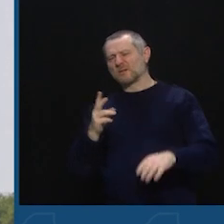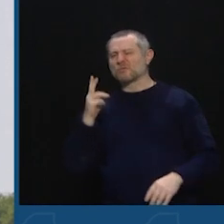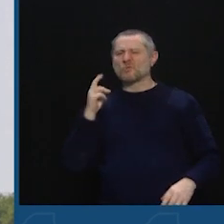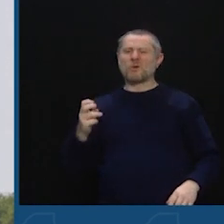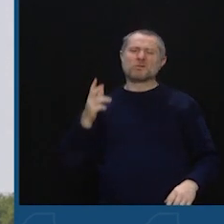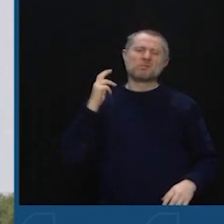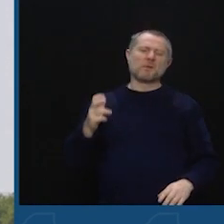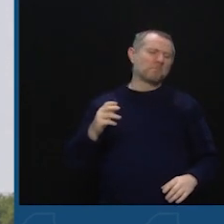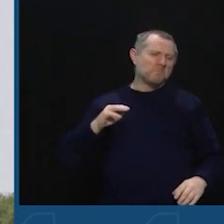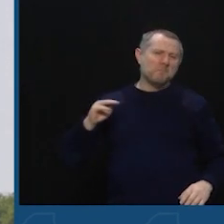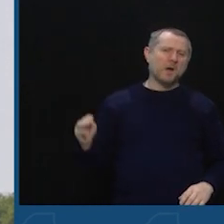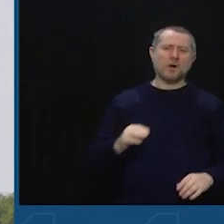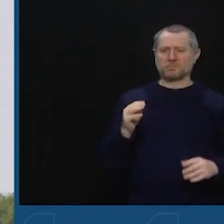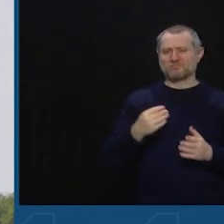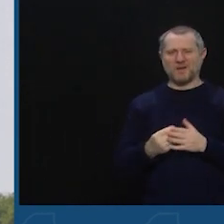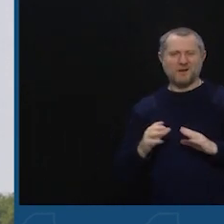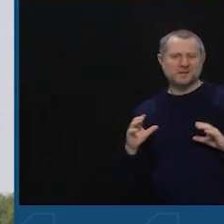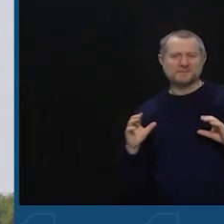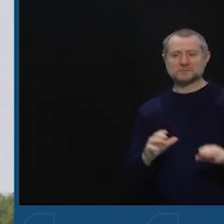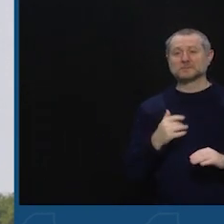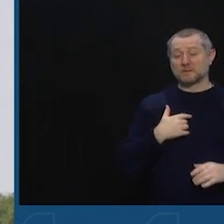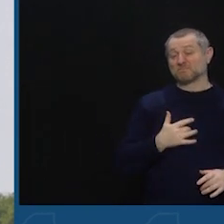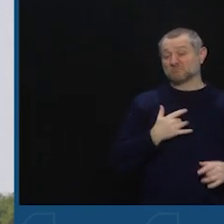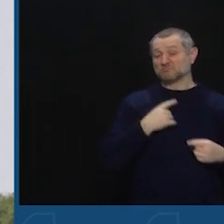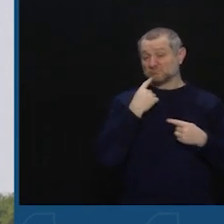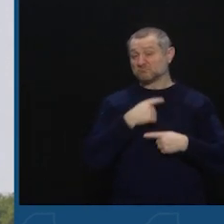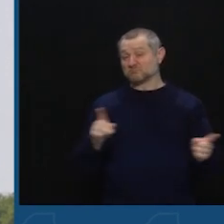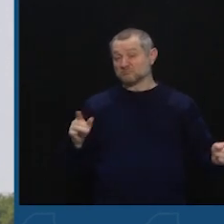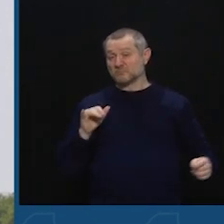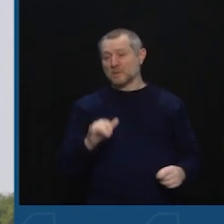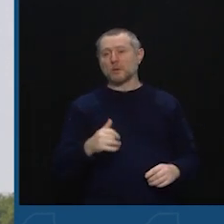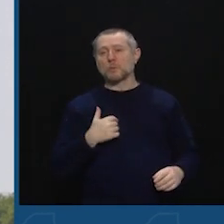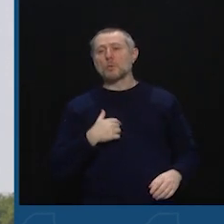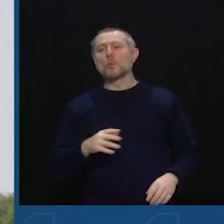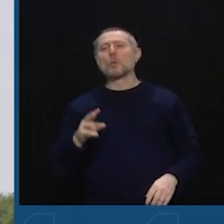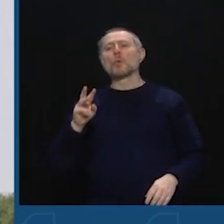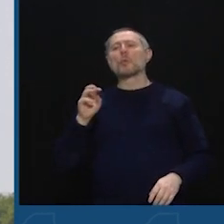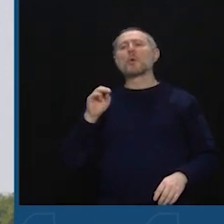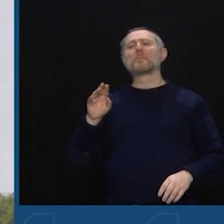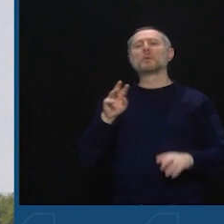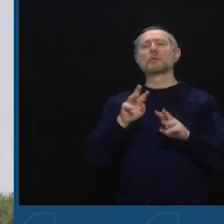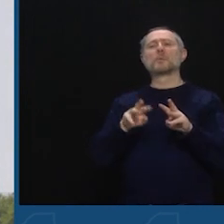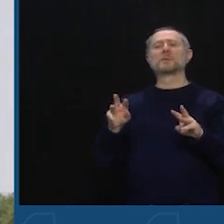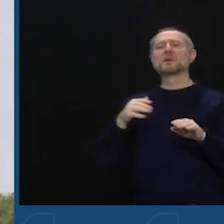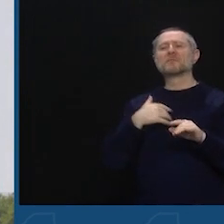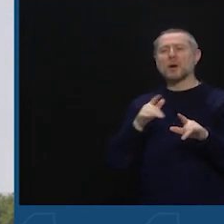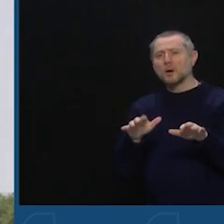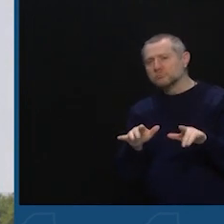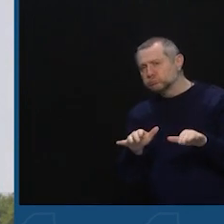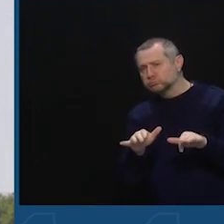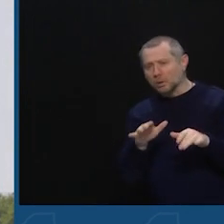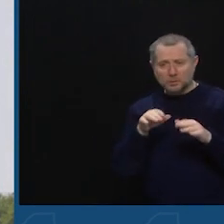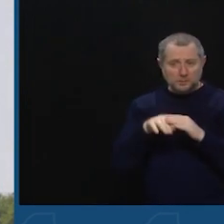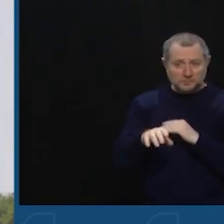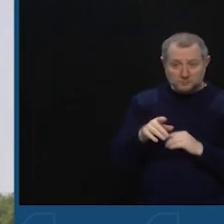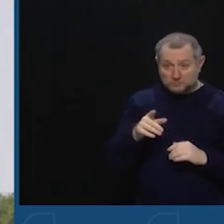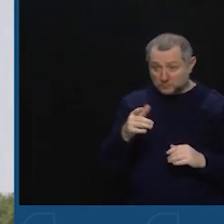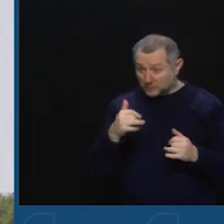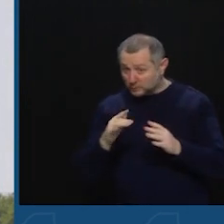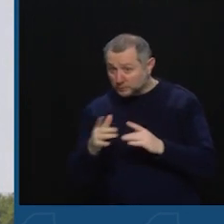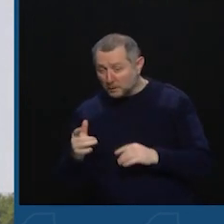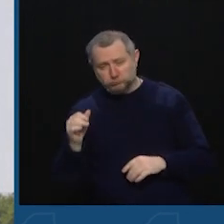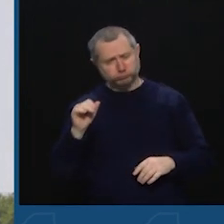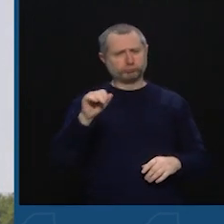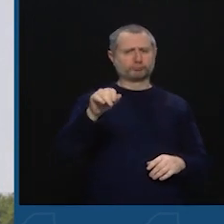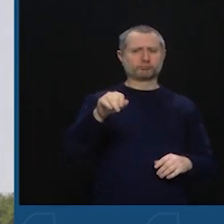I'm announcing that ESD is officially launching the web portal, right? Is it up and running? If I look at it now, is it ready? Okay, because I'm announcing